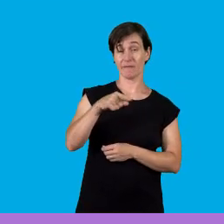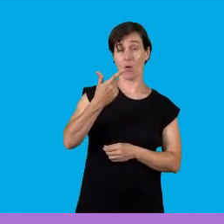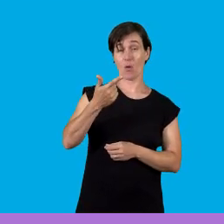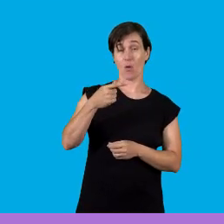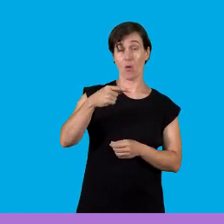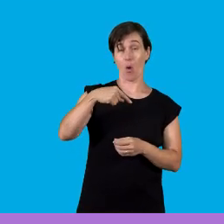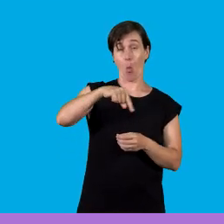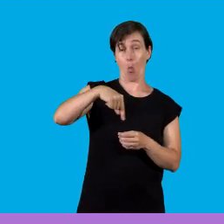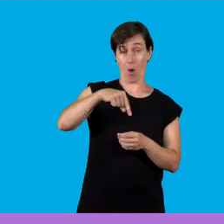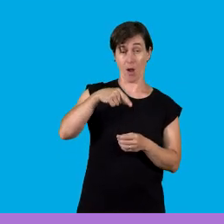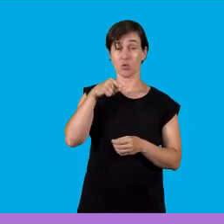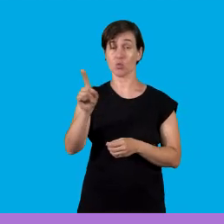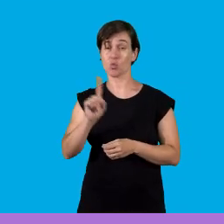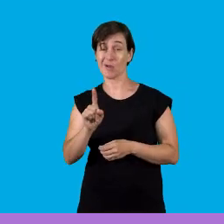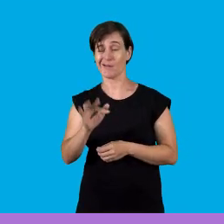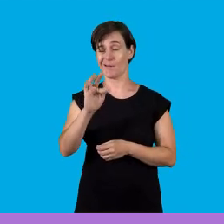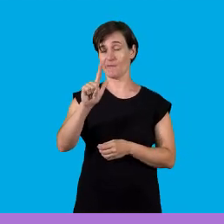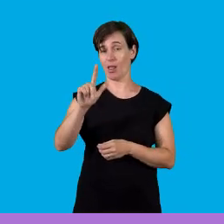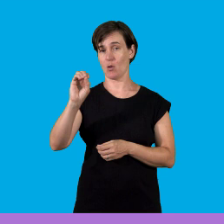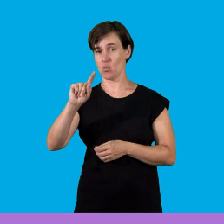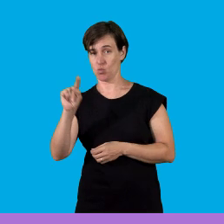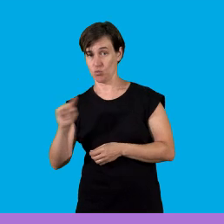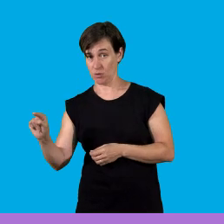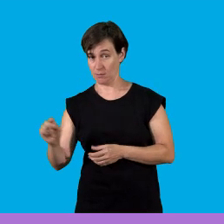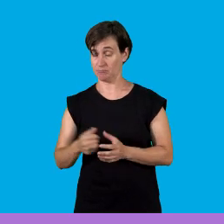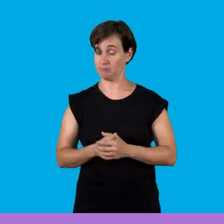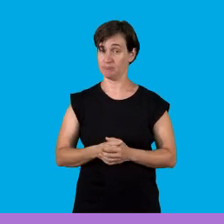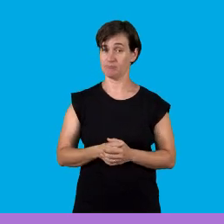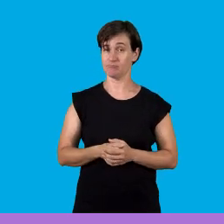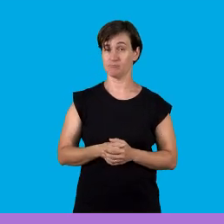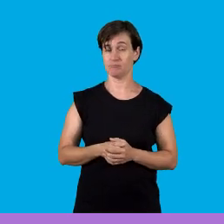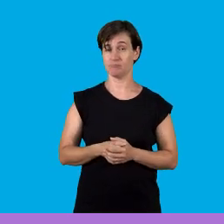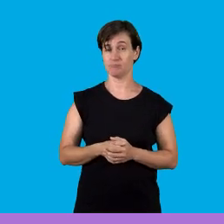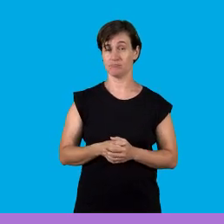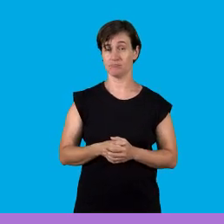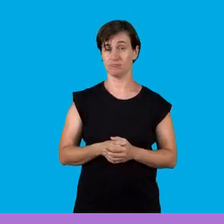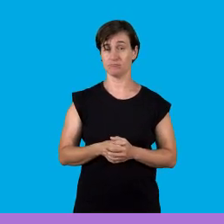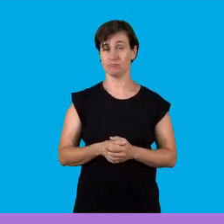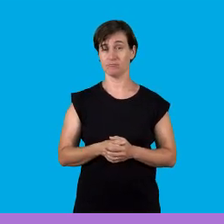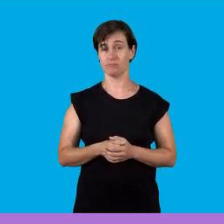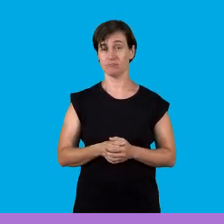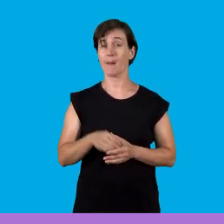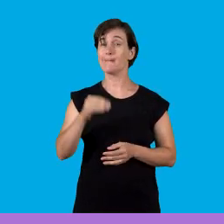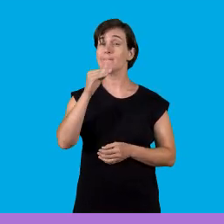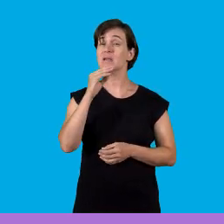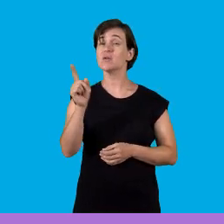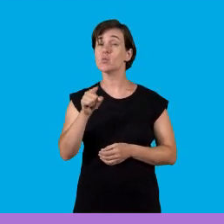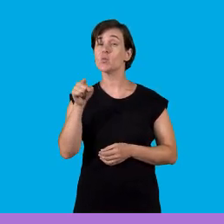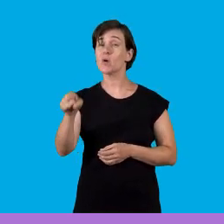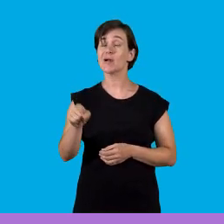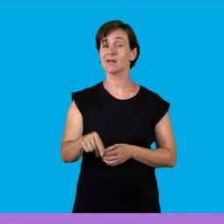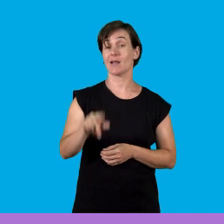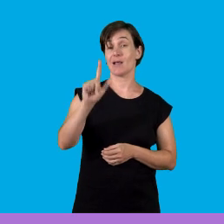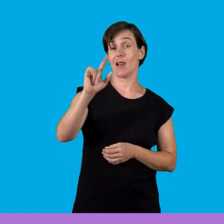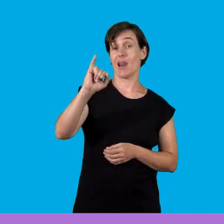wine to fluid ounces, right? So looking at what is presented, milliliters, fluid ounces, that refers to